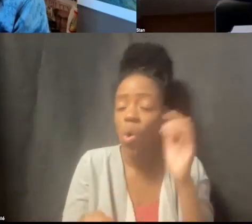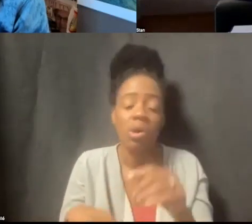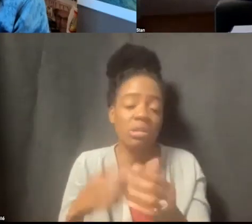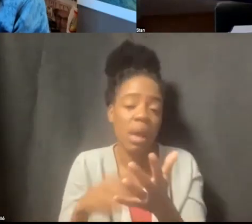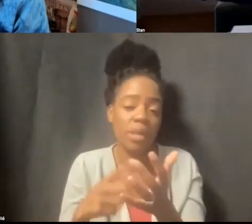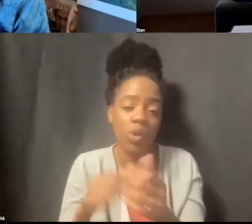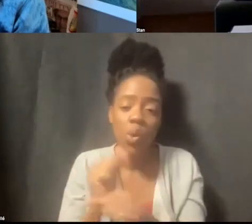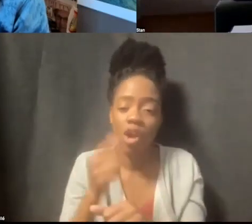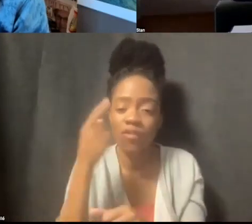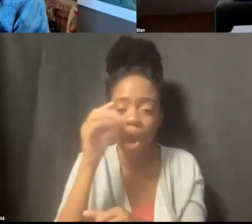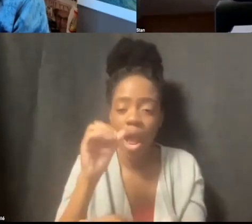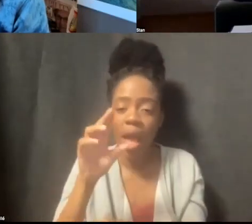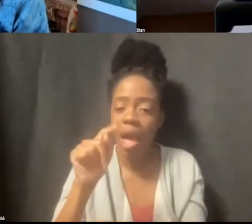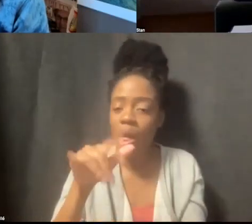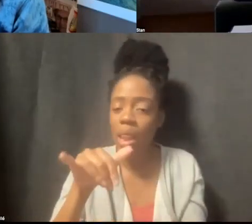couple episodes.